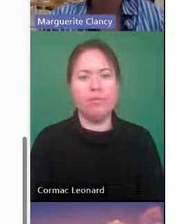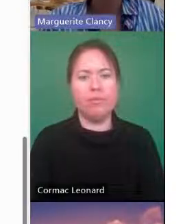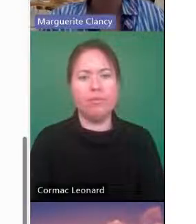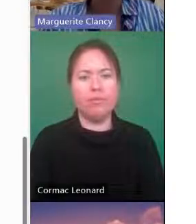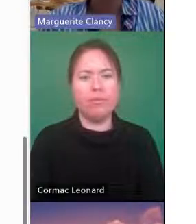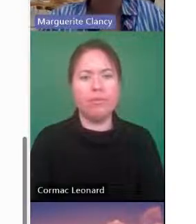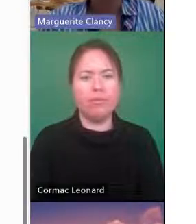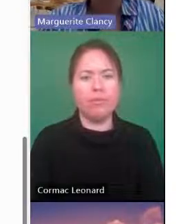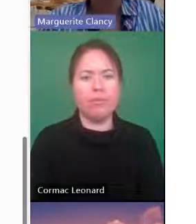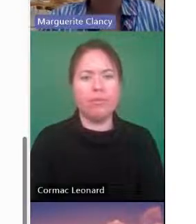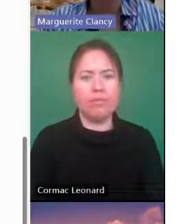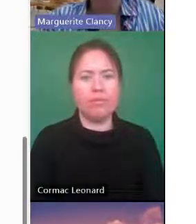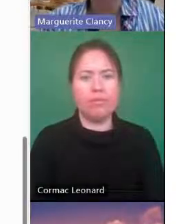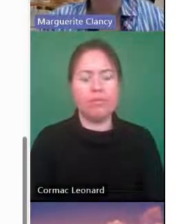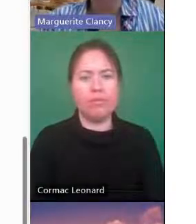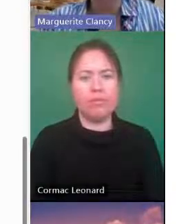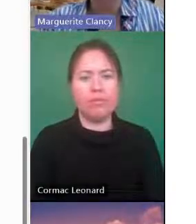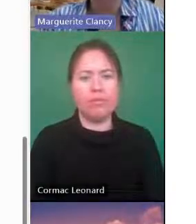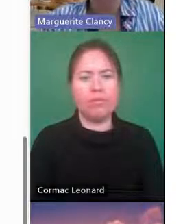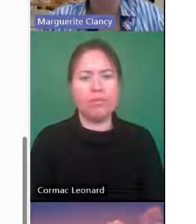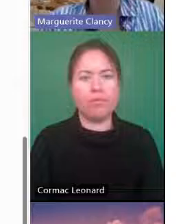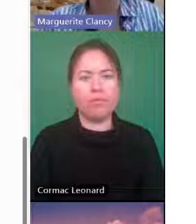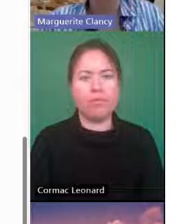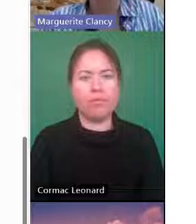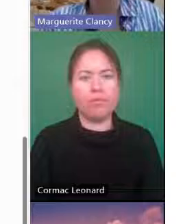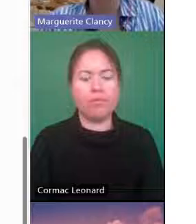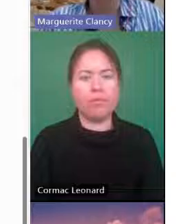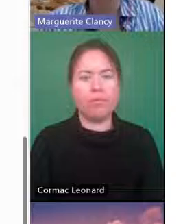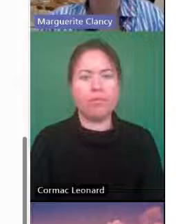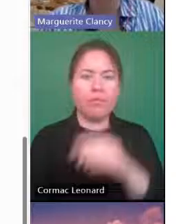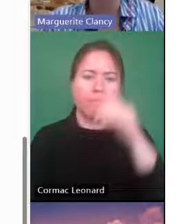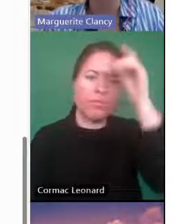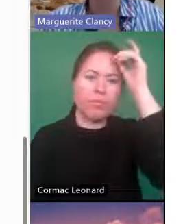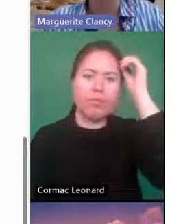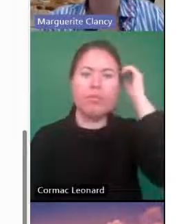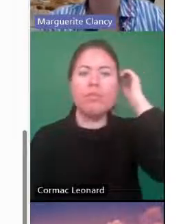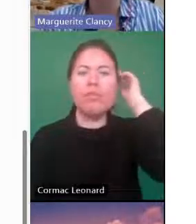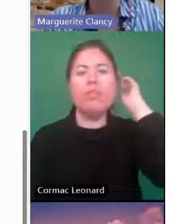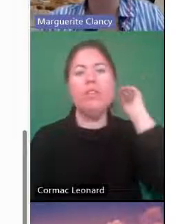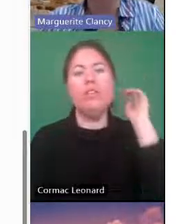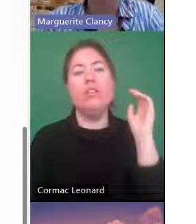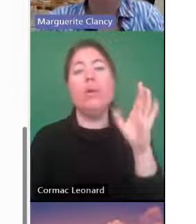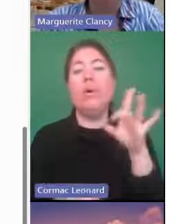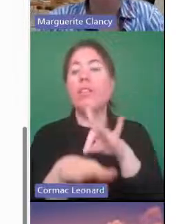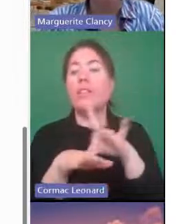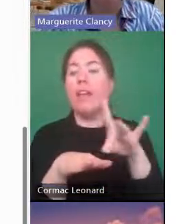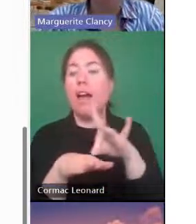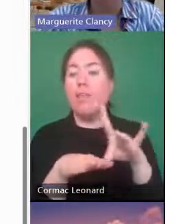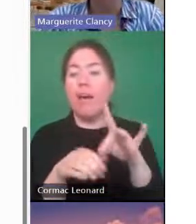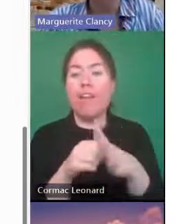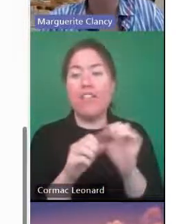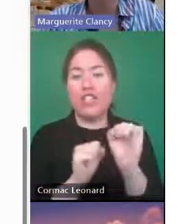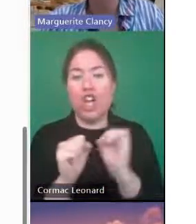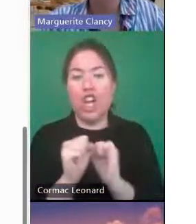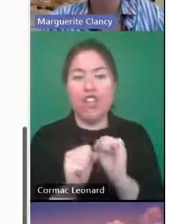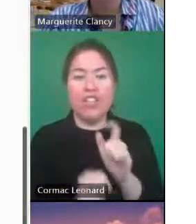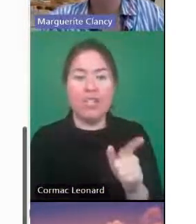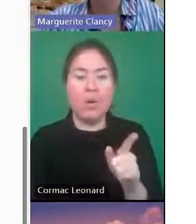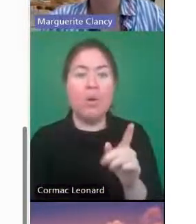So in terms of the type of type of service, this is a primary care. So I'm just going to put it in under